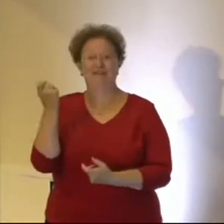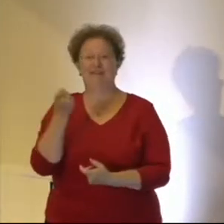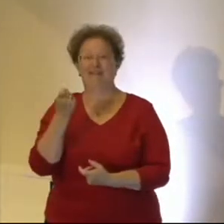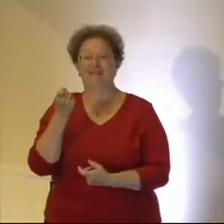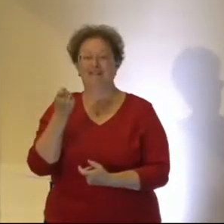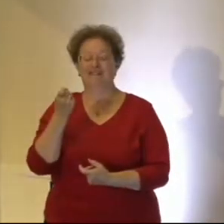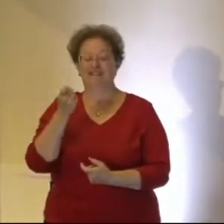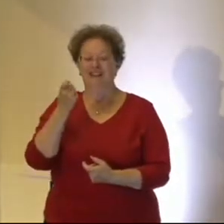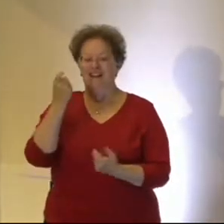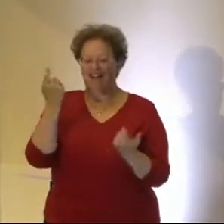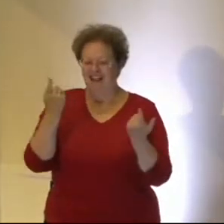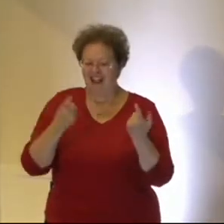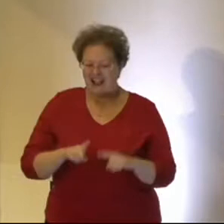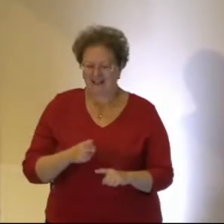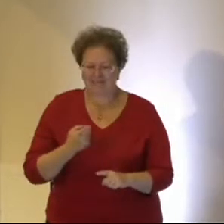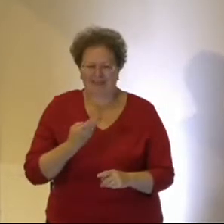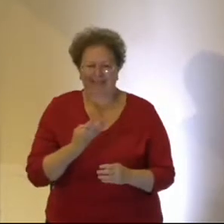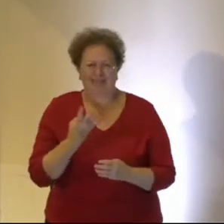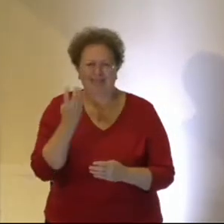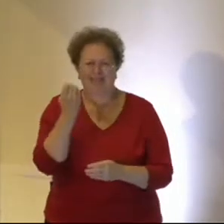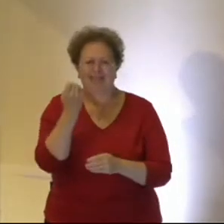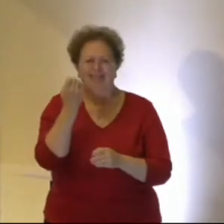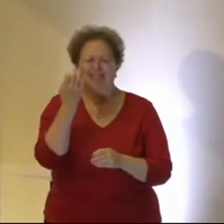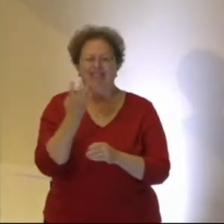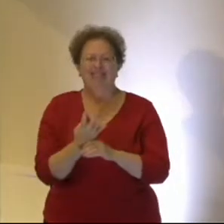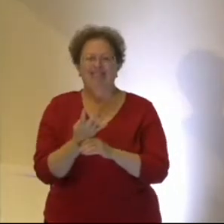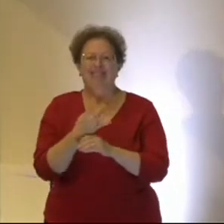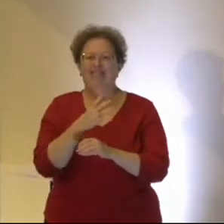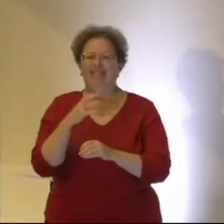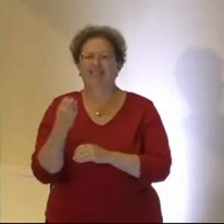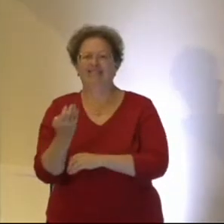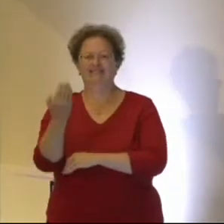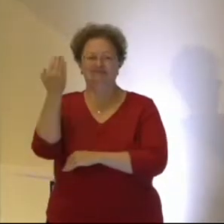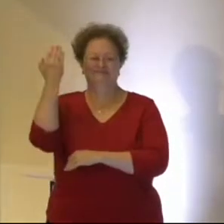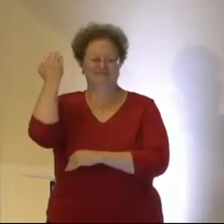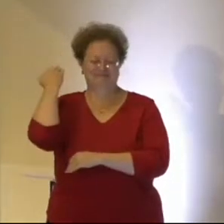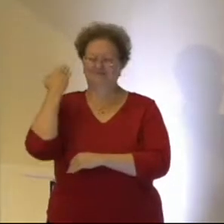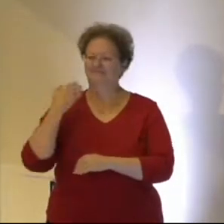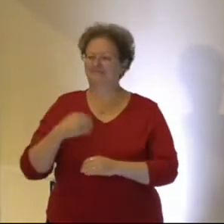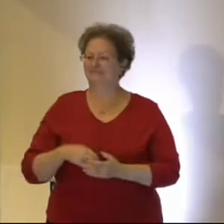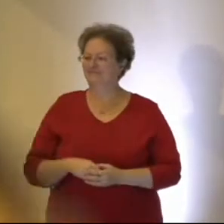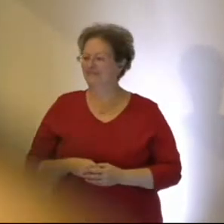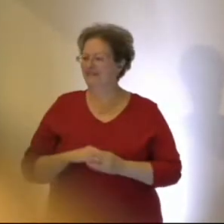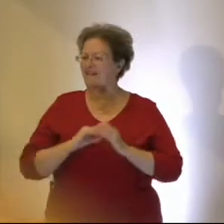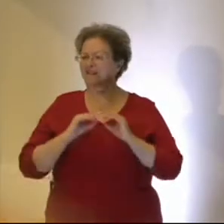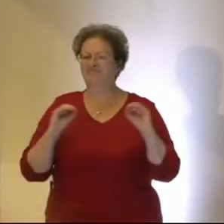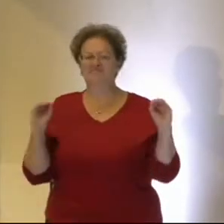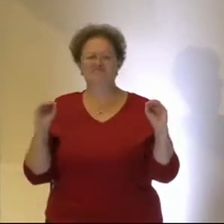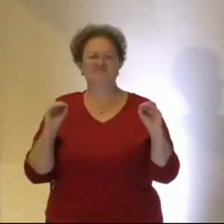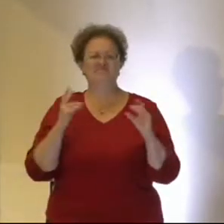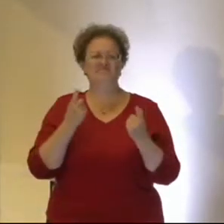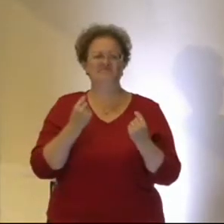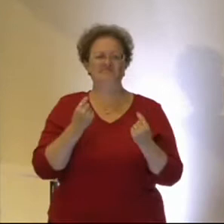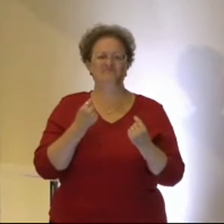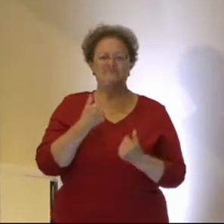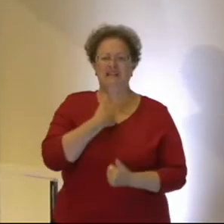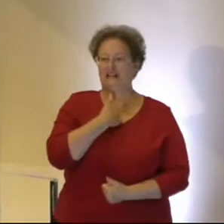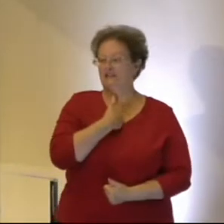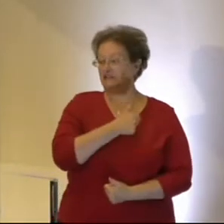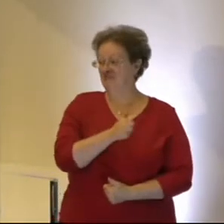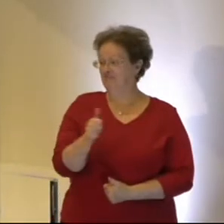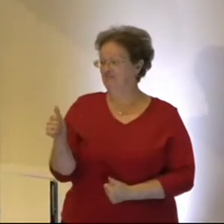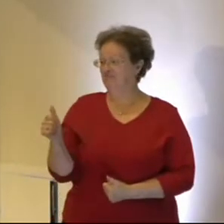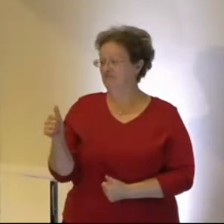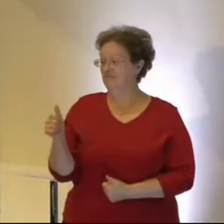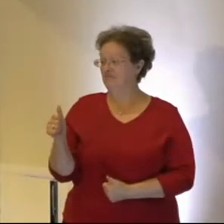happened 500 years before we were here. We had nothing to do with the outcome. We simply get to share in the